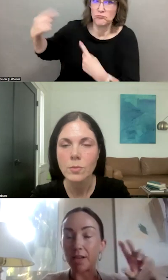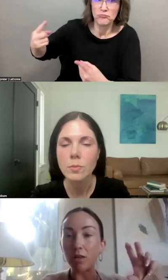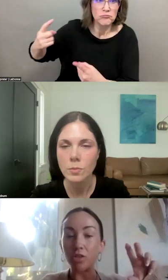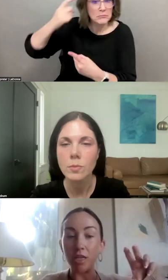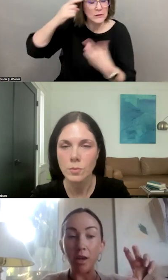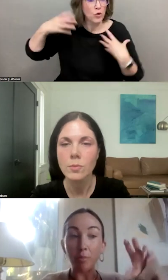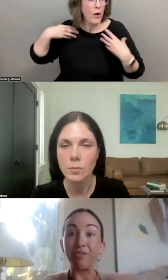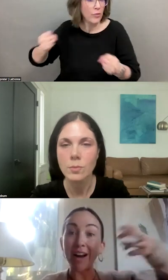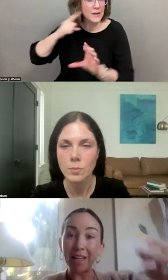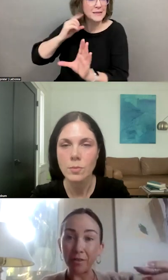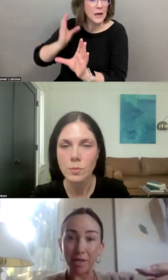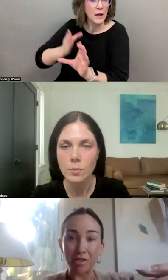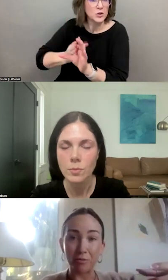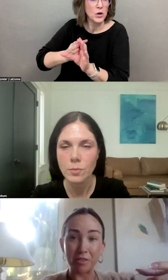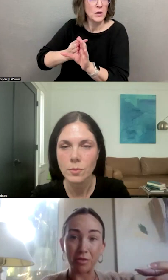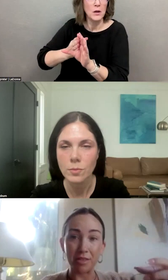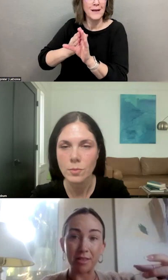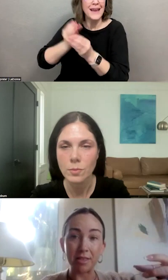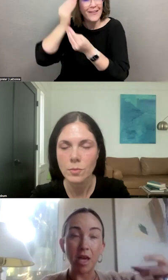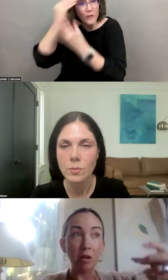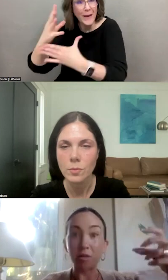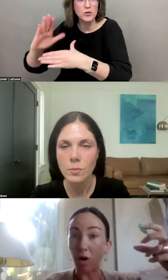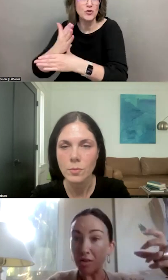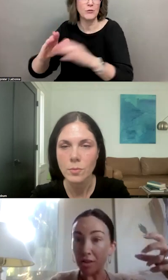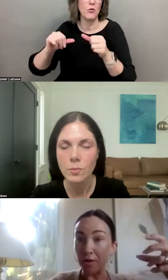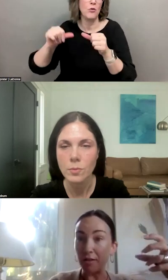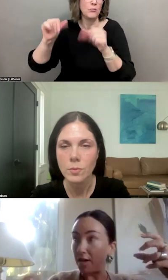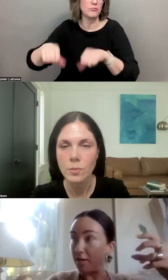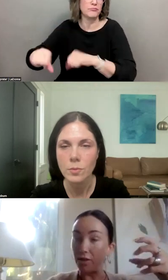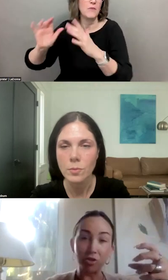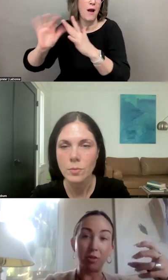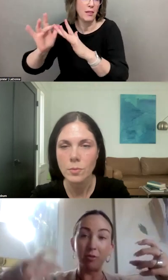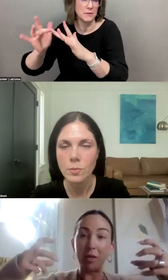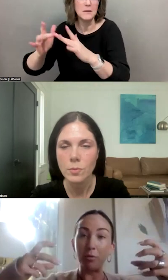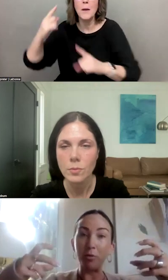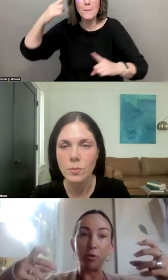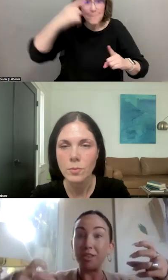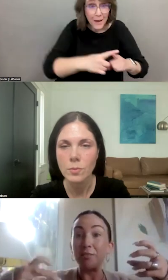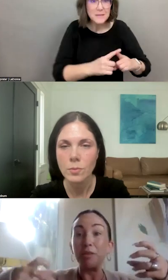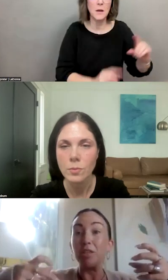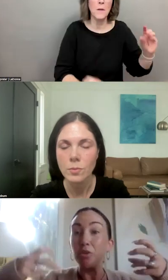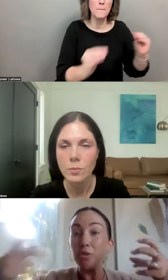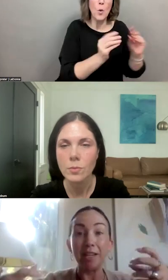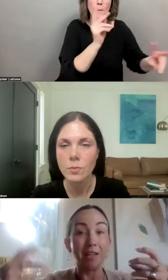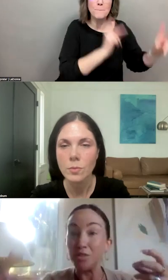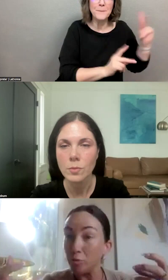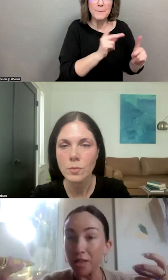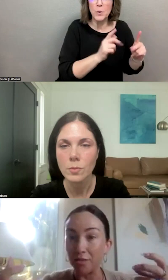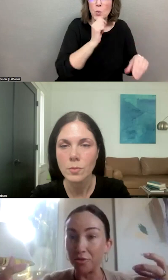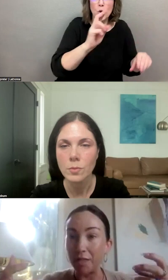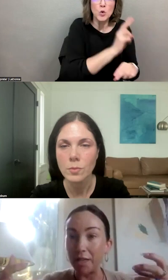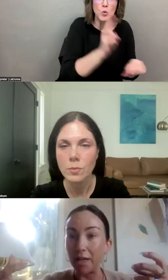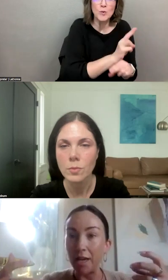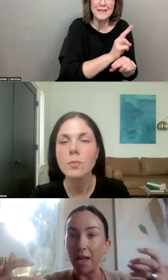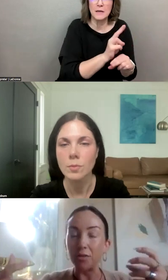and psychology providing information and resources. There was also a larger number of people who were just simply using and consuming